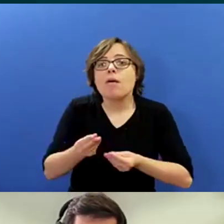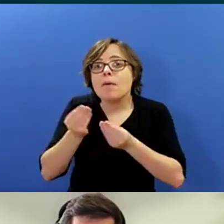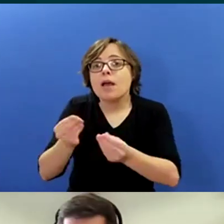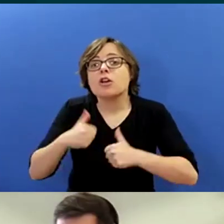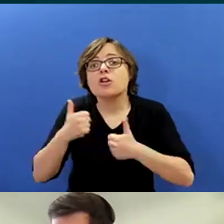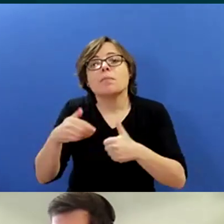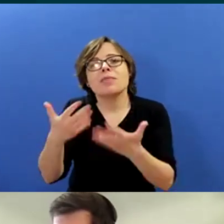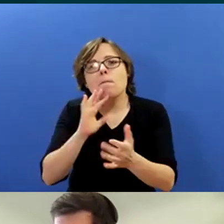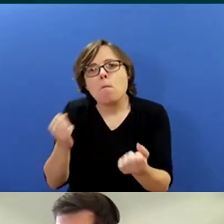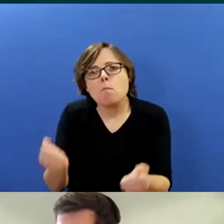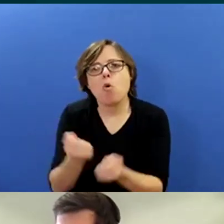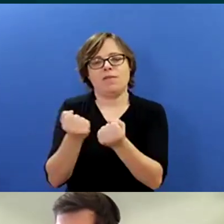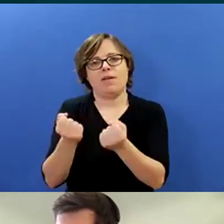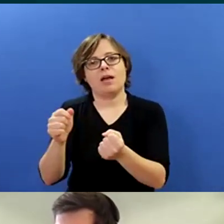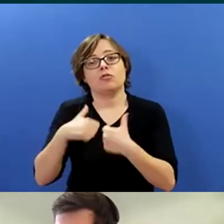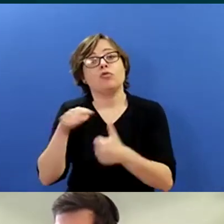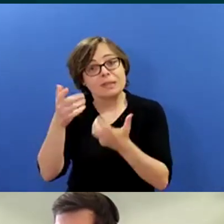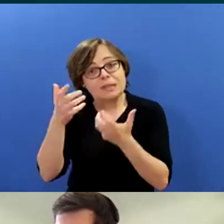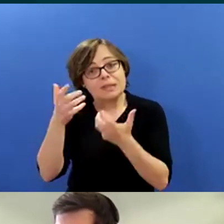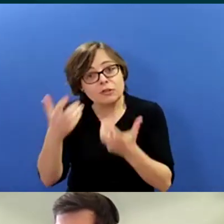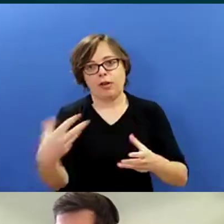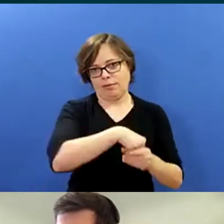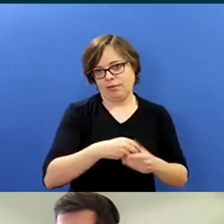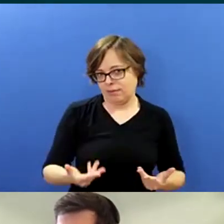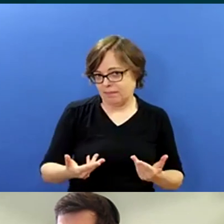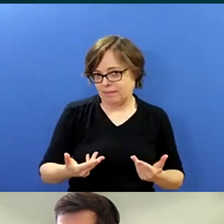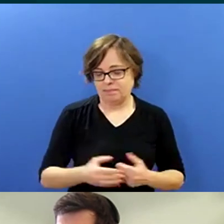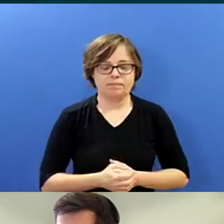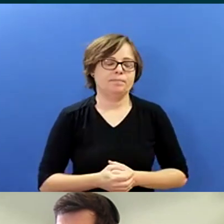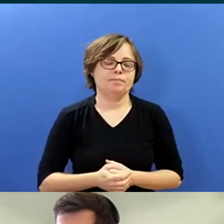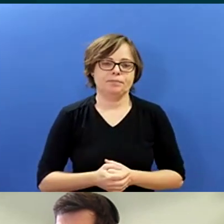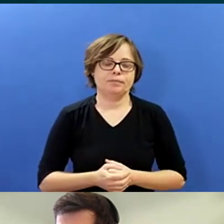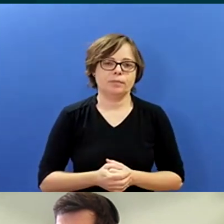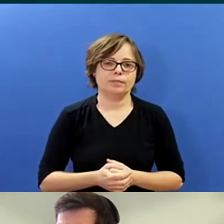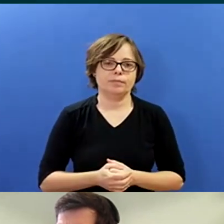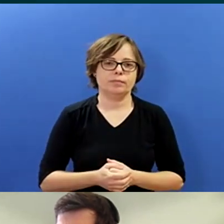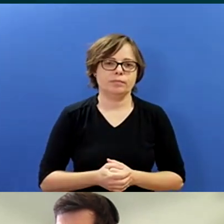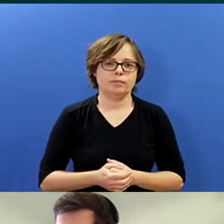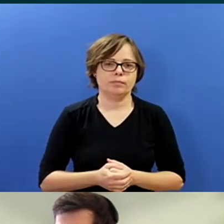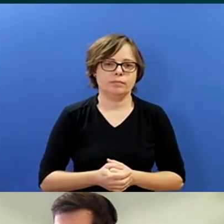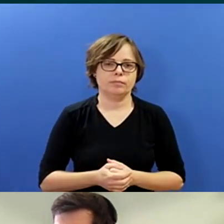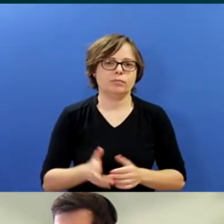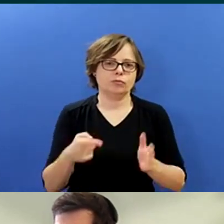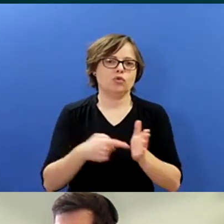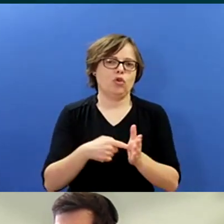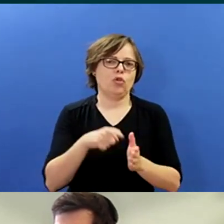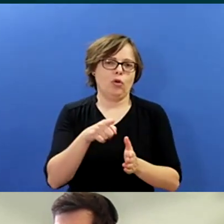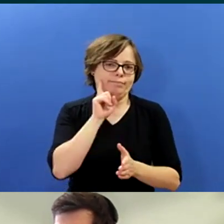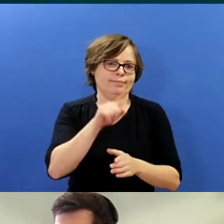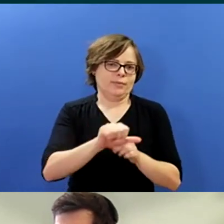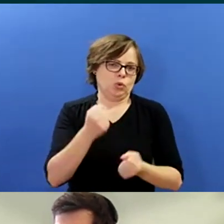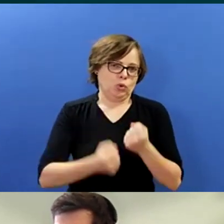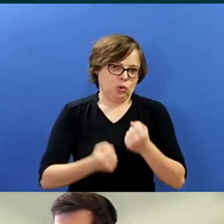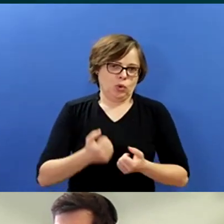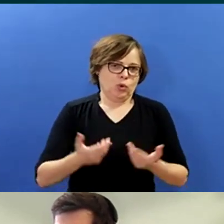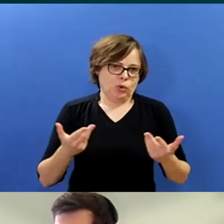part of these projects? And this is certainly something that's difficult. But when we, for example, organized